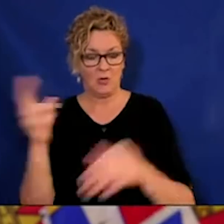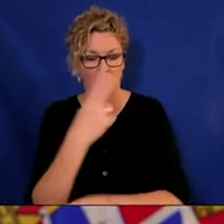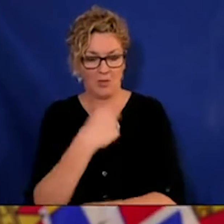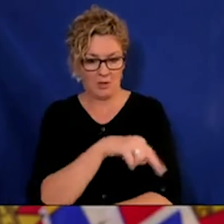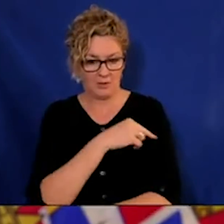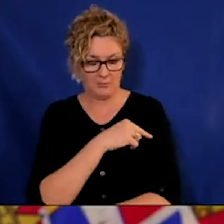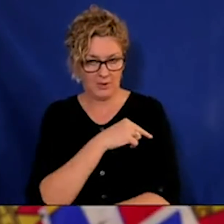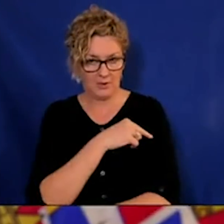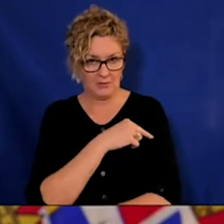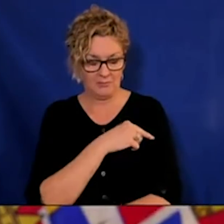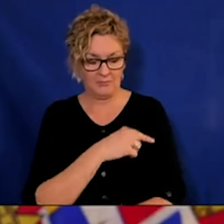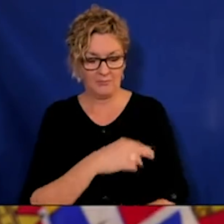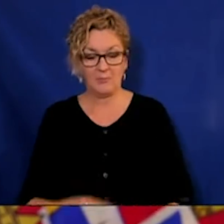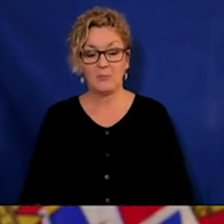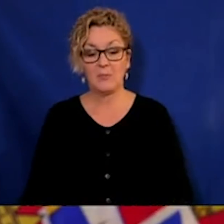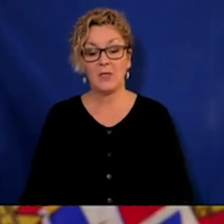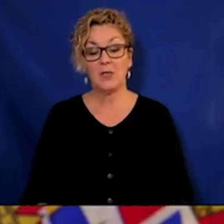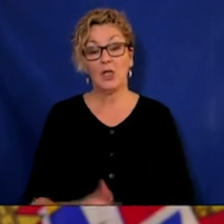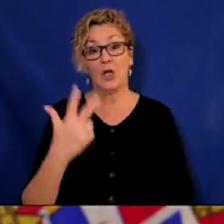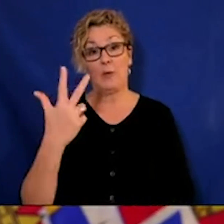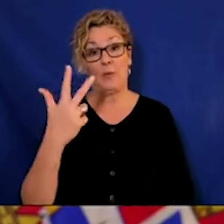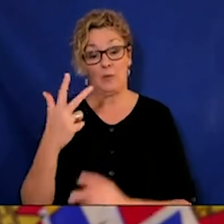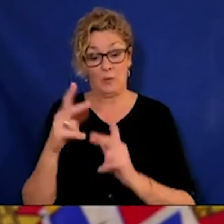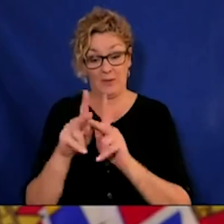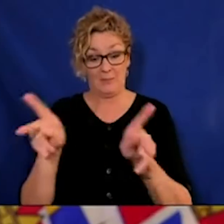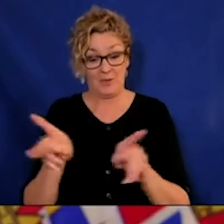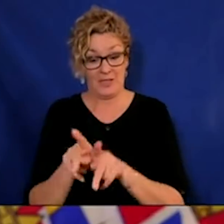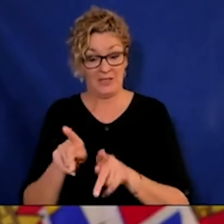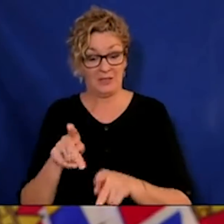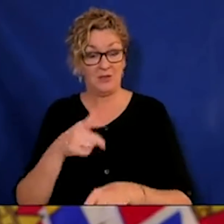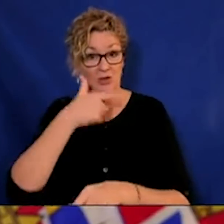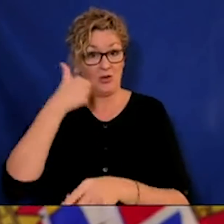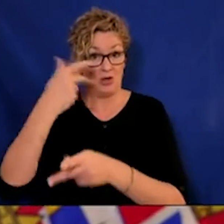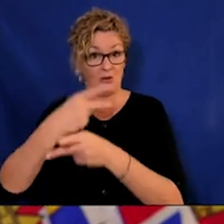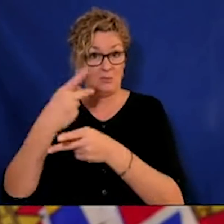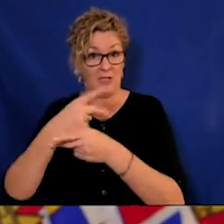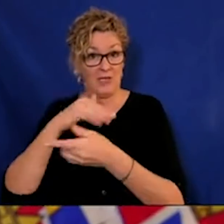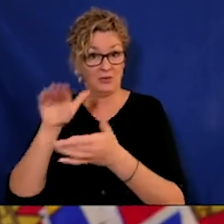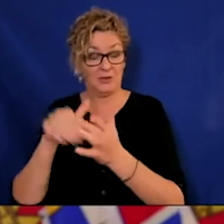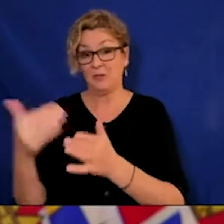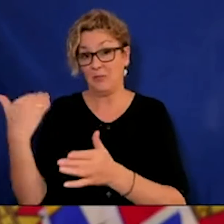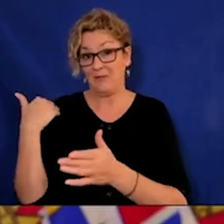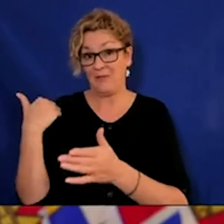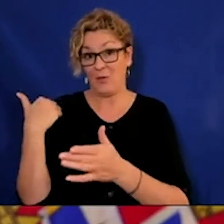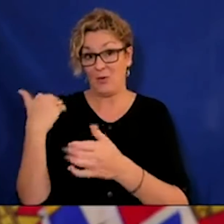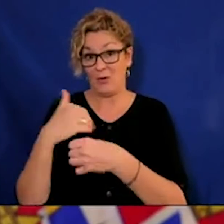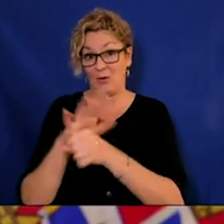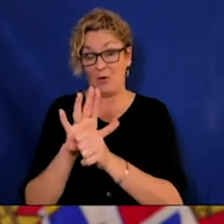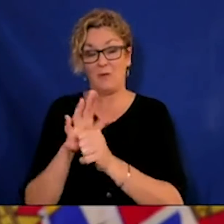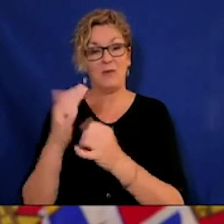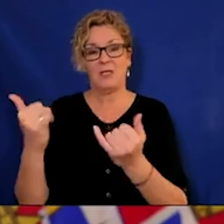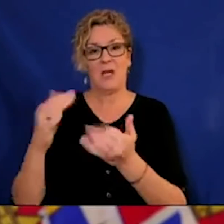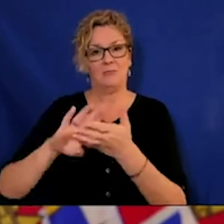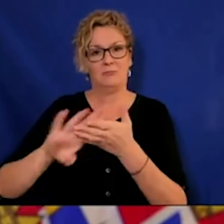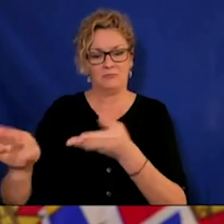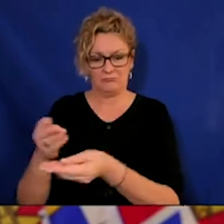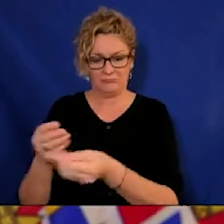care units where outbreaks have resolved at the Burnaby Hospital 3C and Langley Memorial